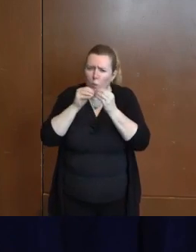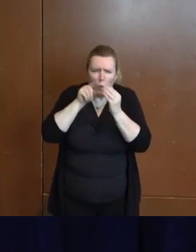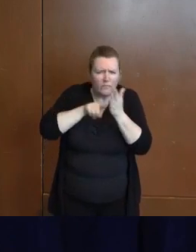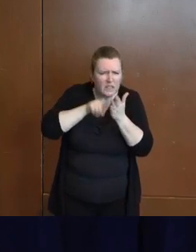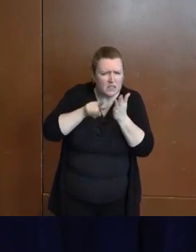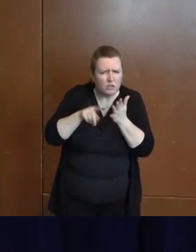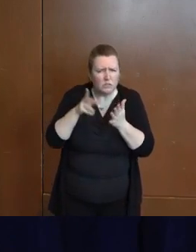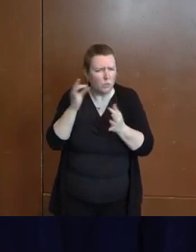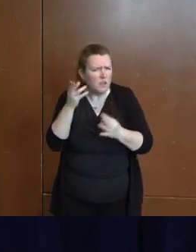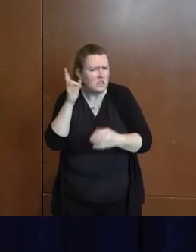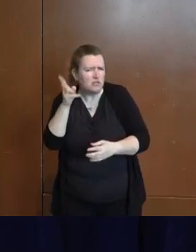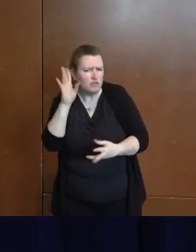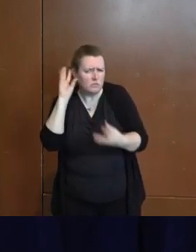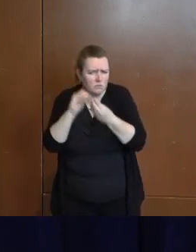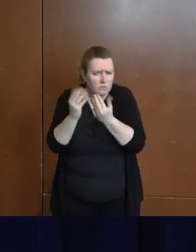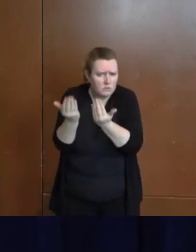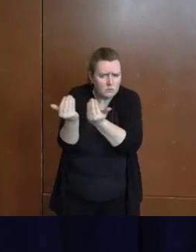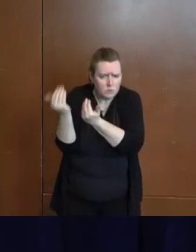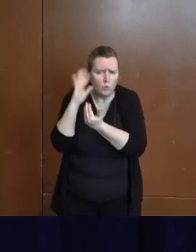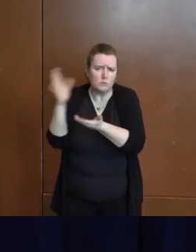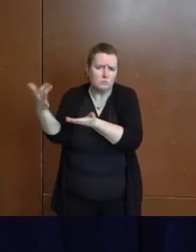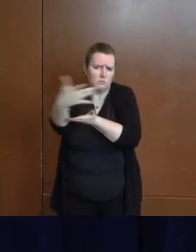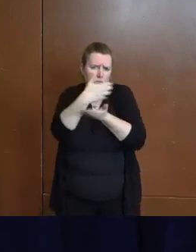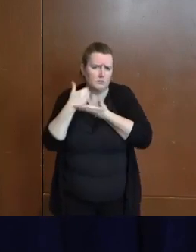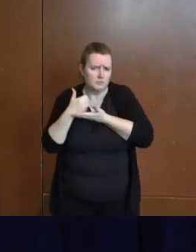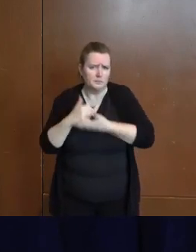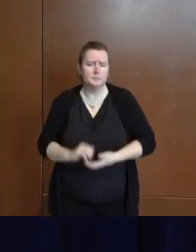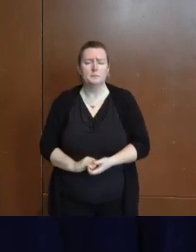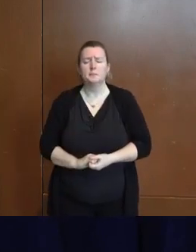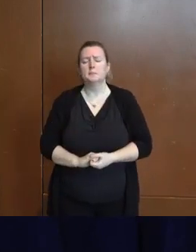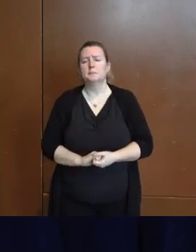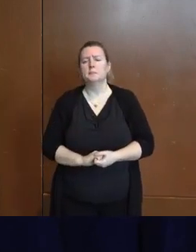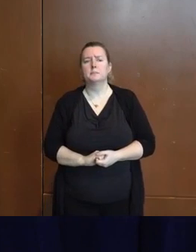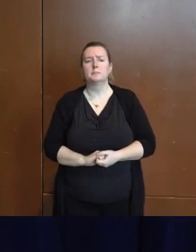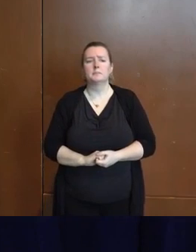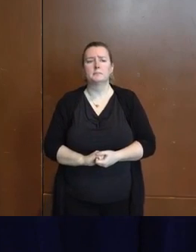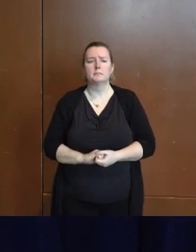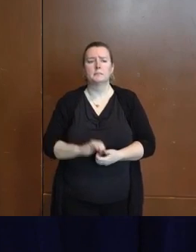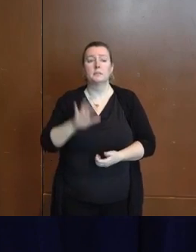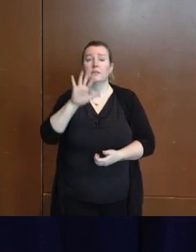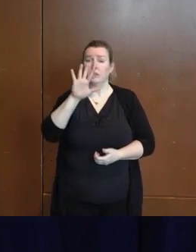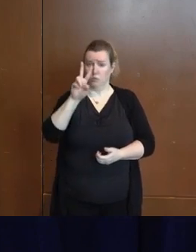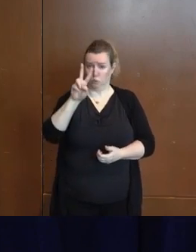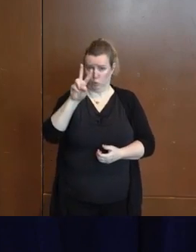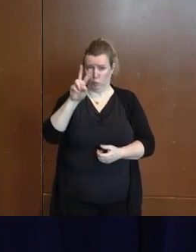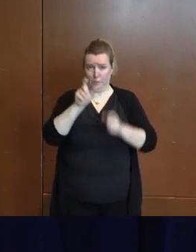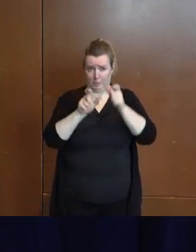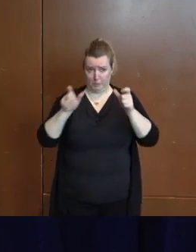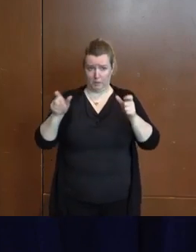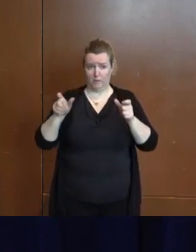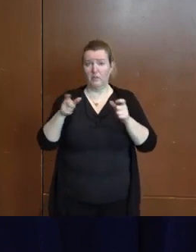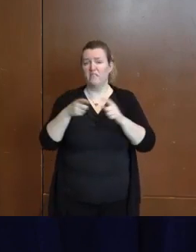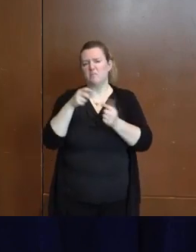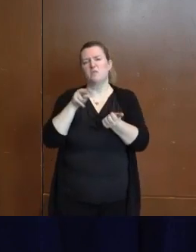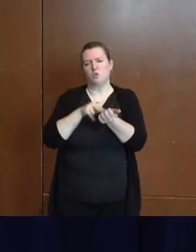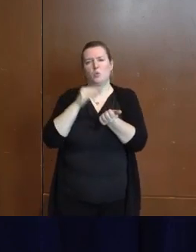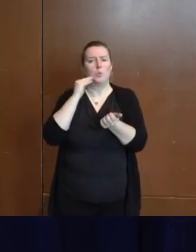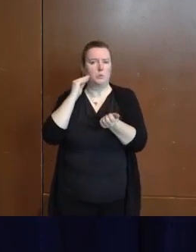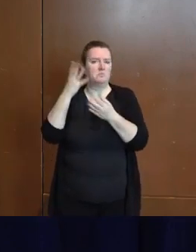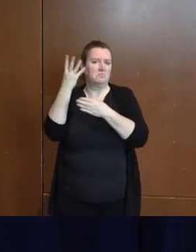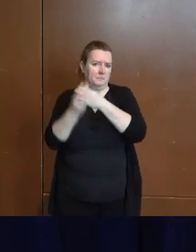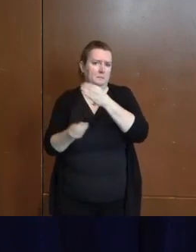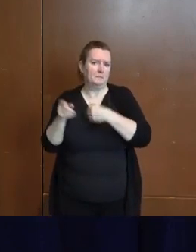19%, or 52 individuals, were associated with long-term care facilities.